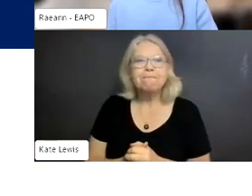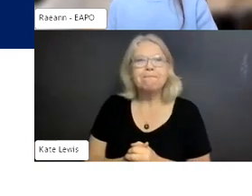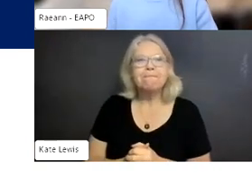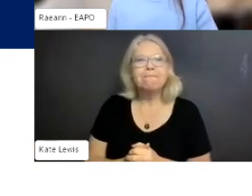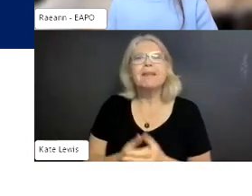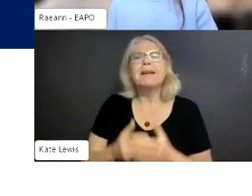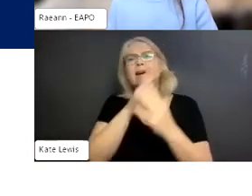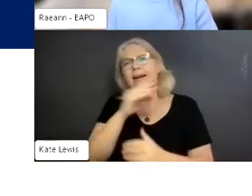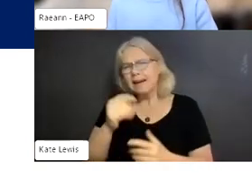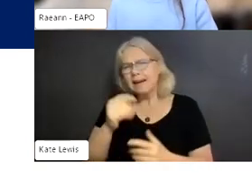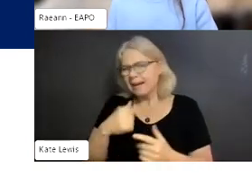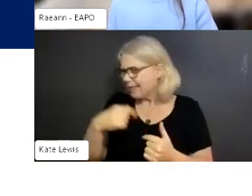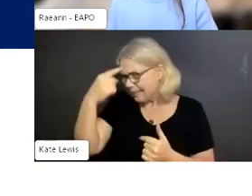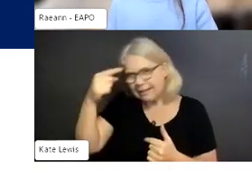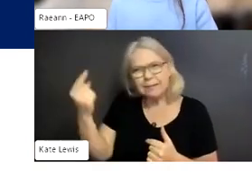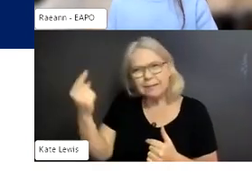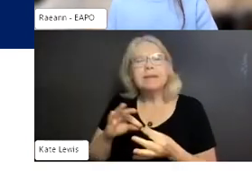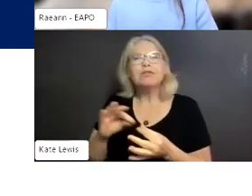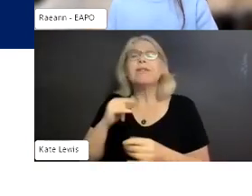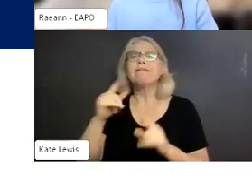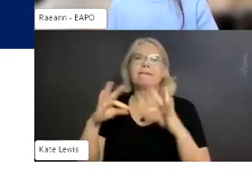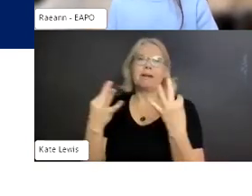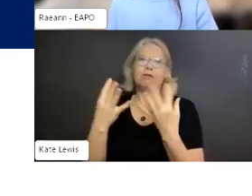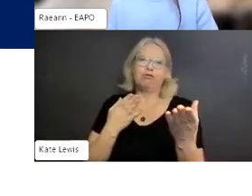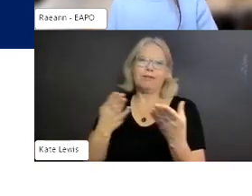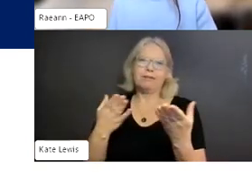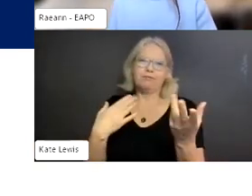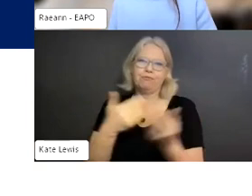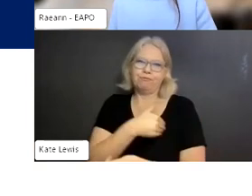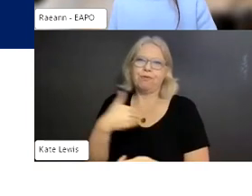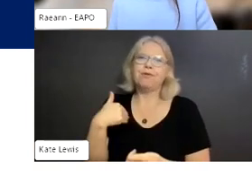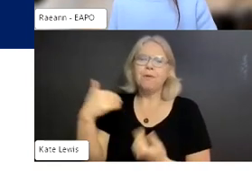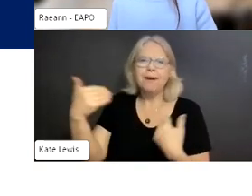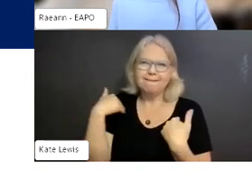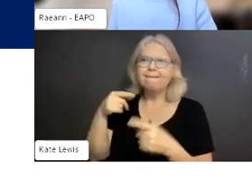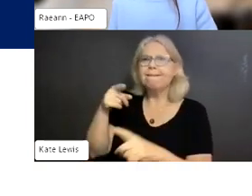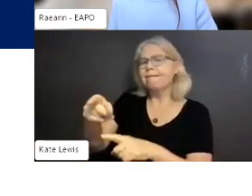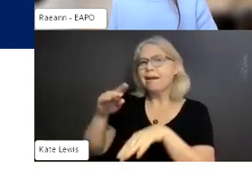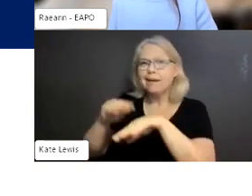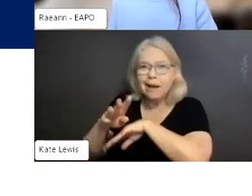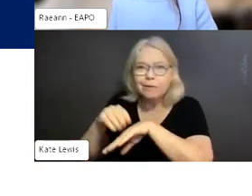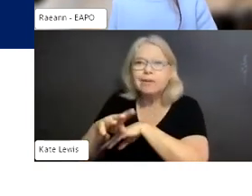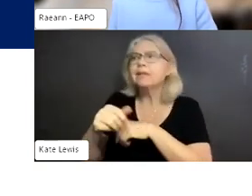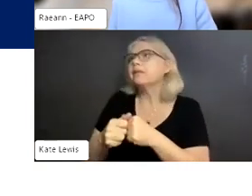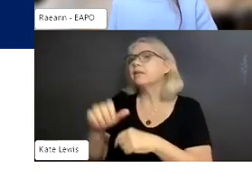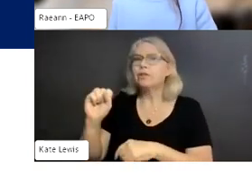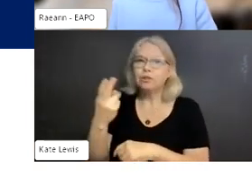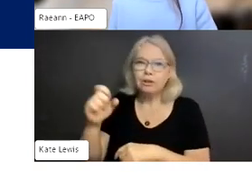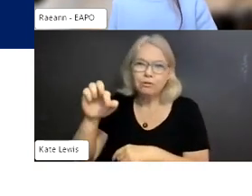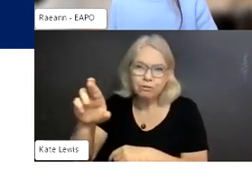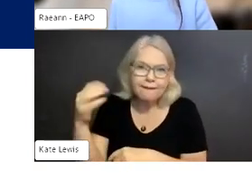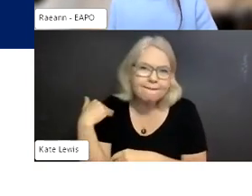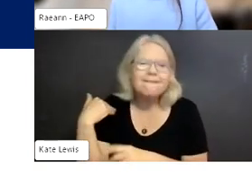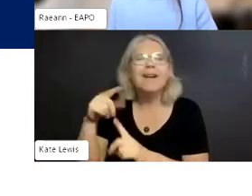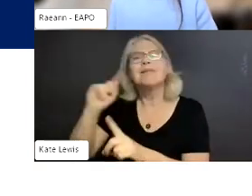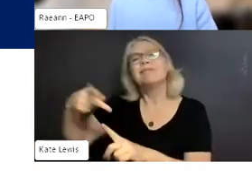Services Toronto, where they do have counseling and support services available, and a shelter through Pat's Place. They do have